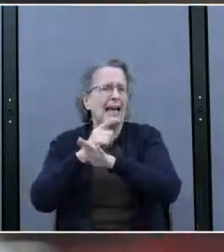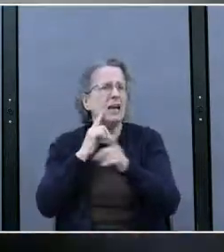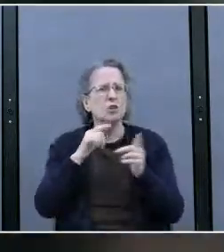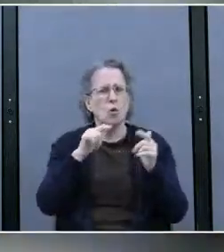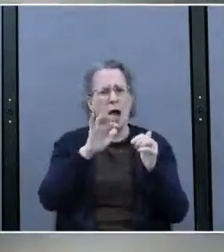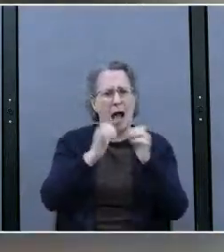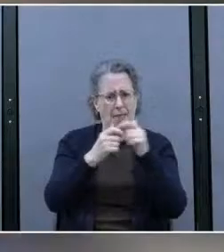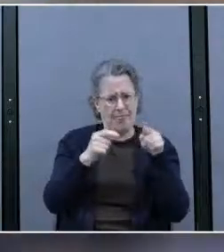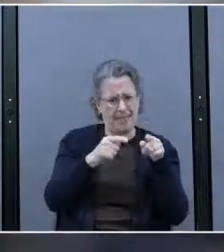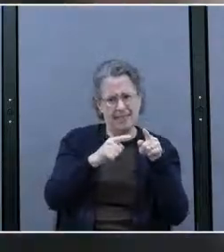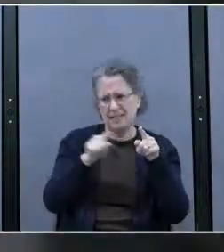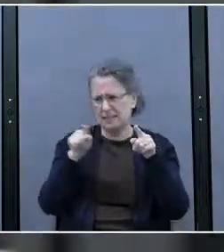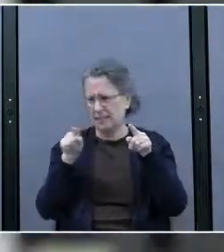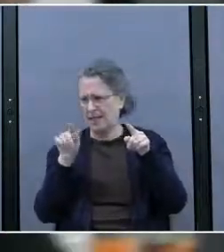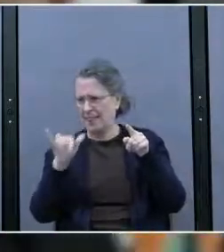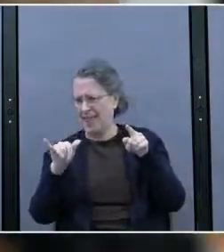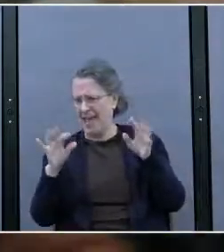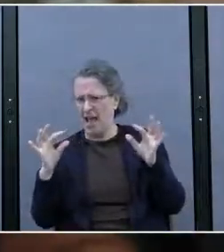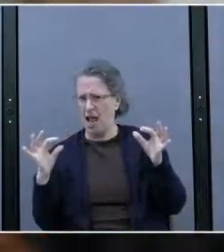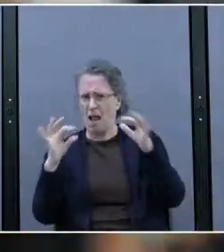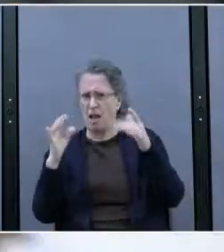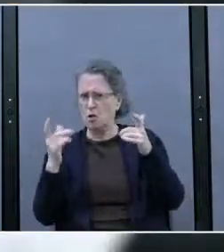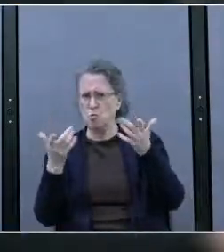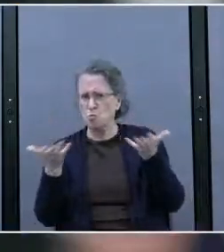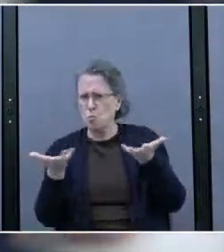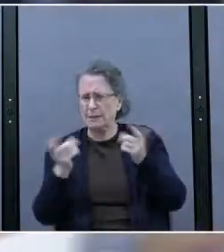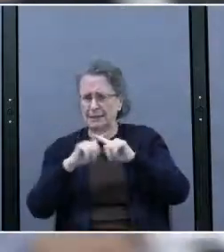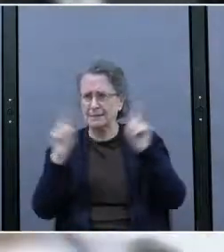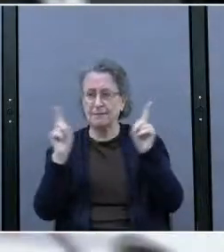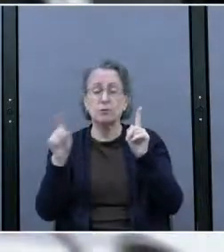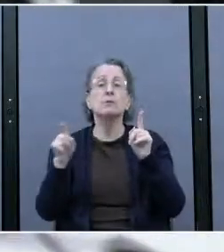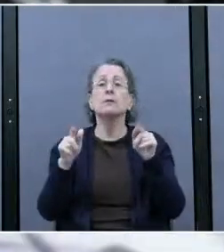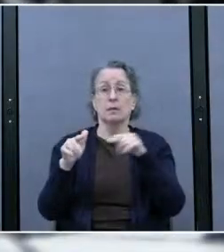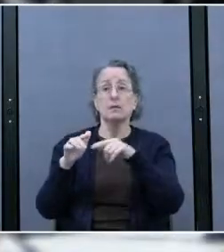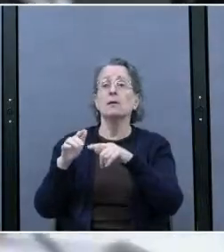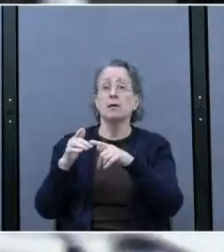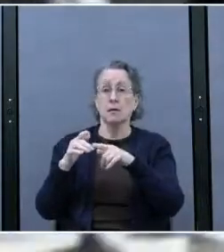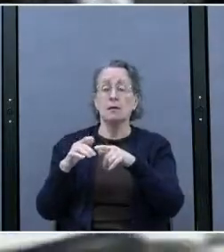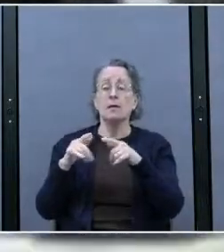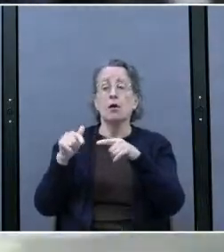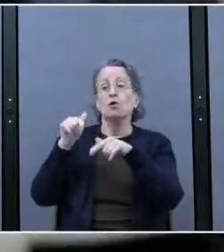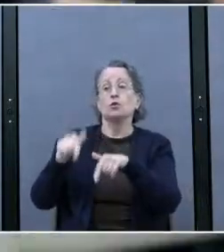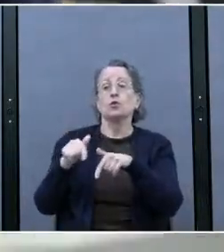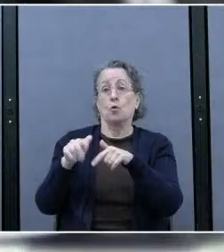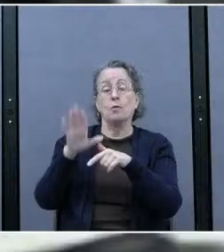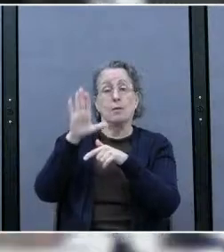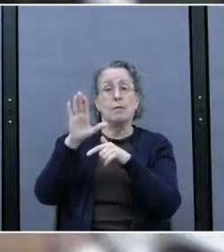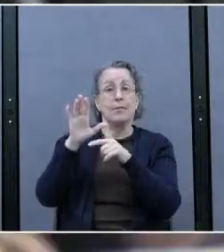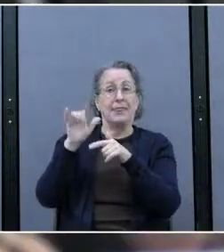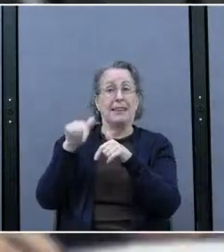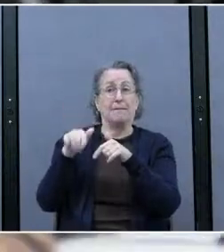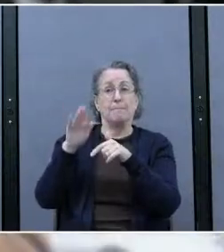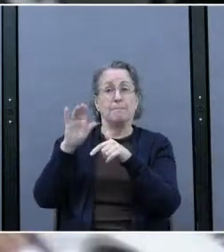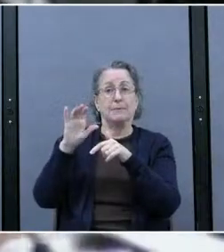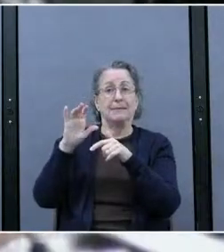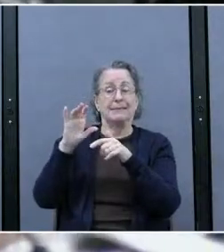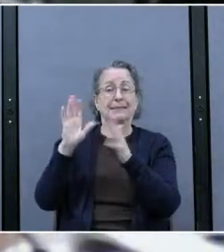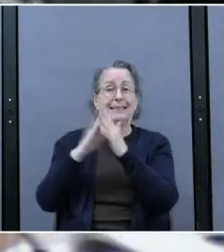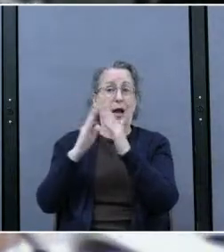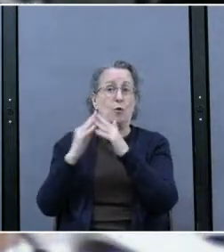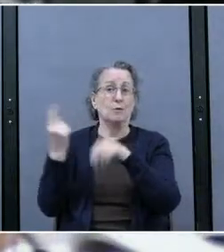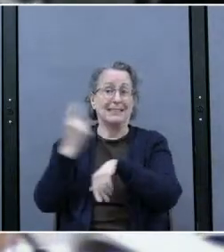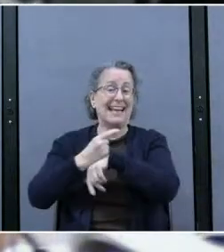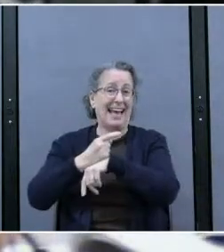14 of this booklet has the warning for the March 4th annual town meeting. It's really an election, an Australian